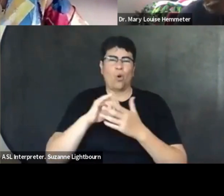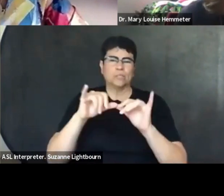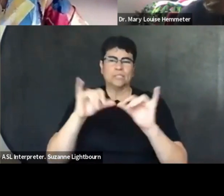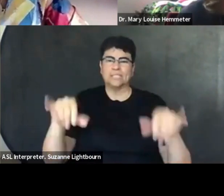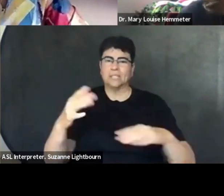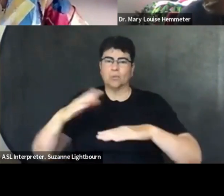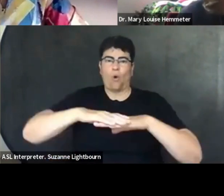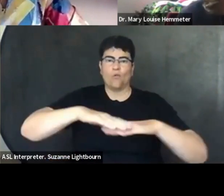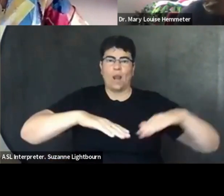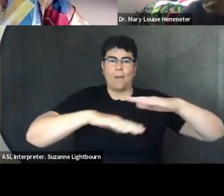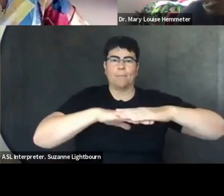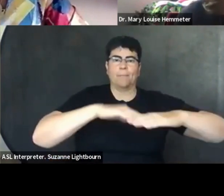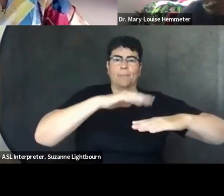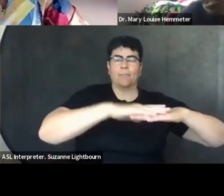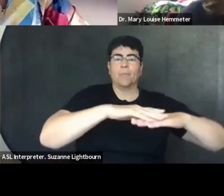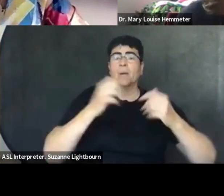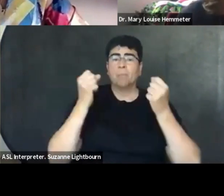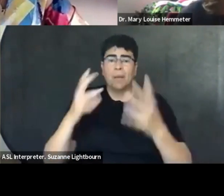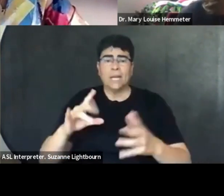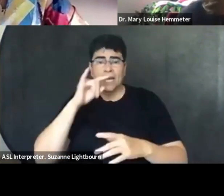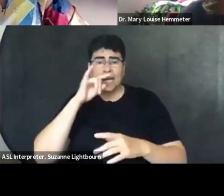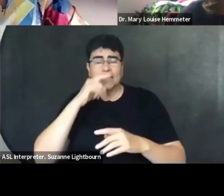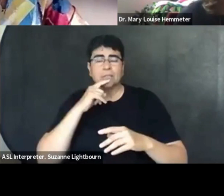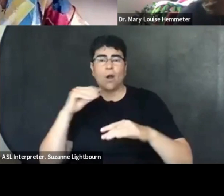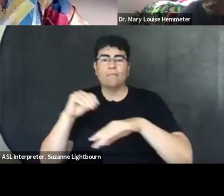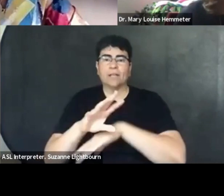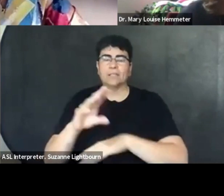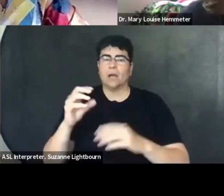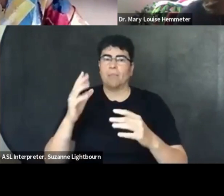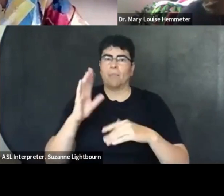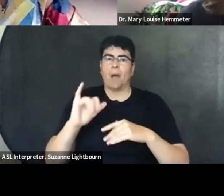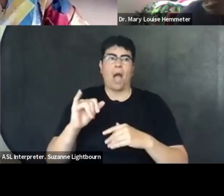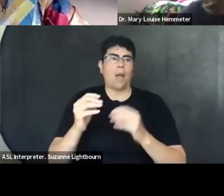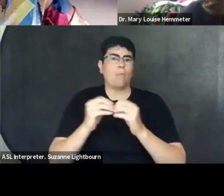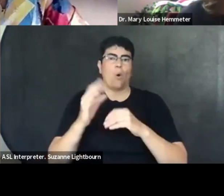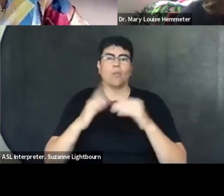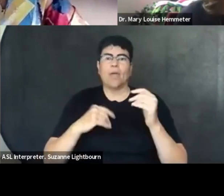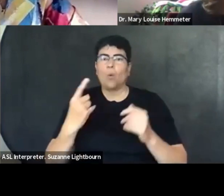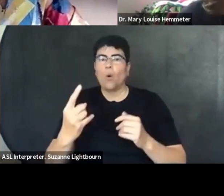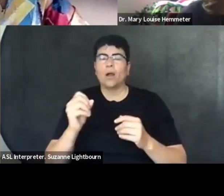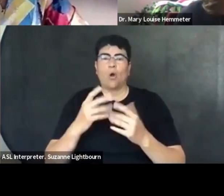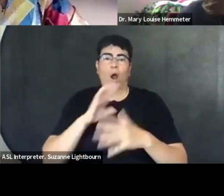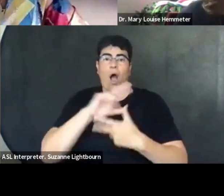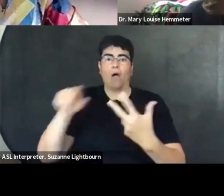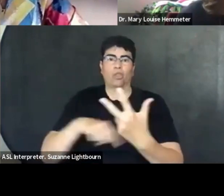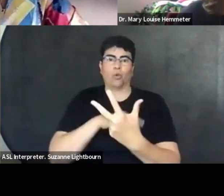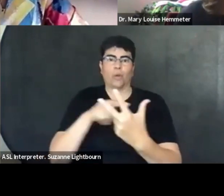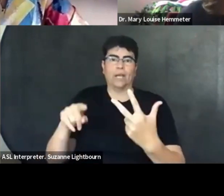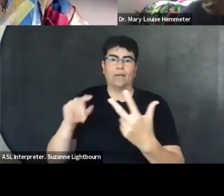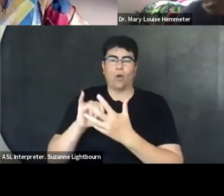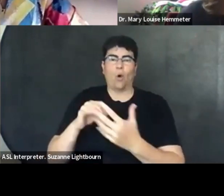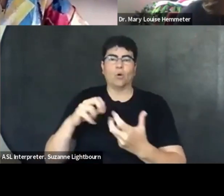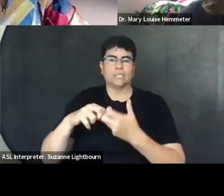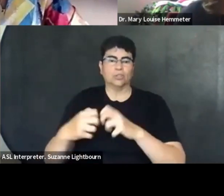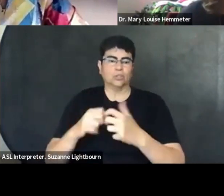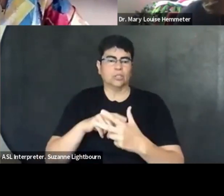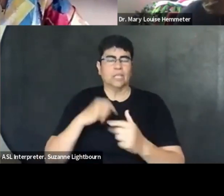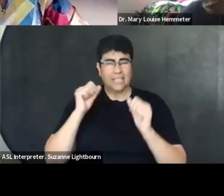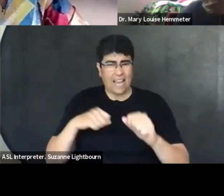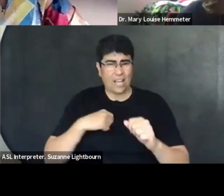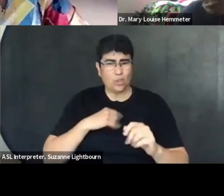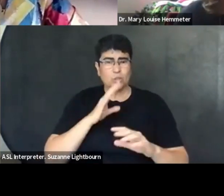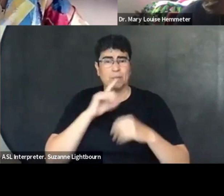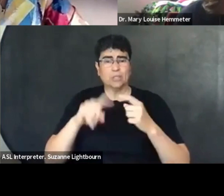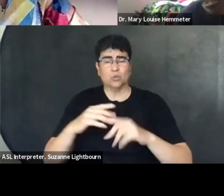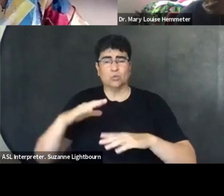know that there are many kids who are affected by more than one or all 3 of these issues. Can you guys each speak to the intersectionality